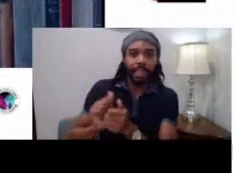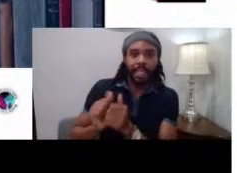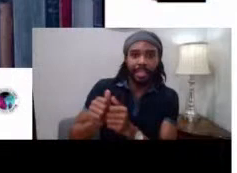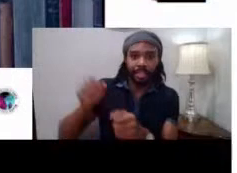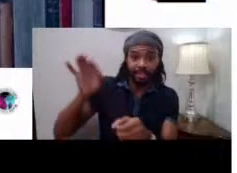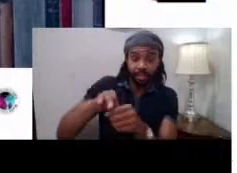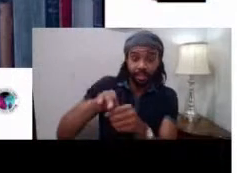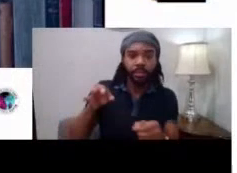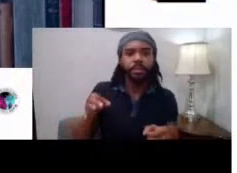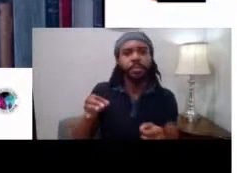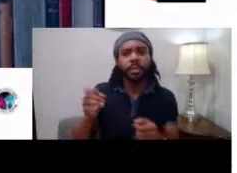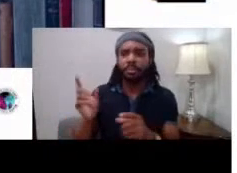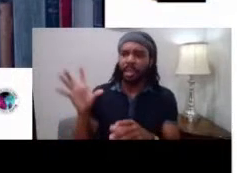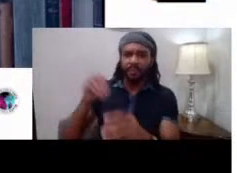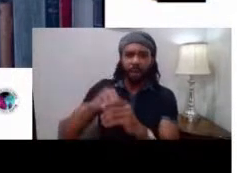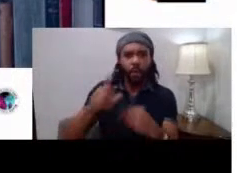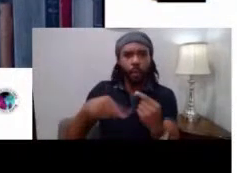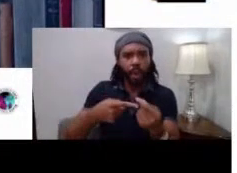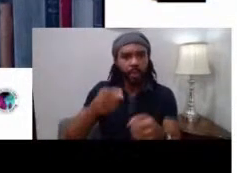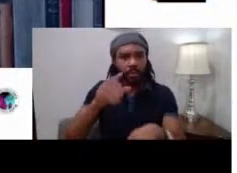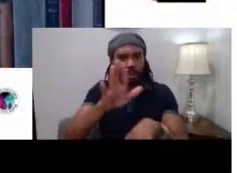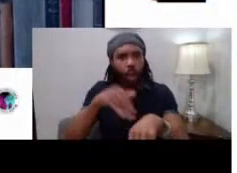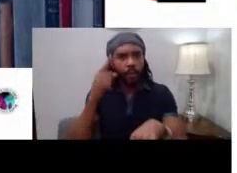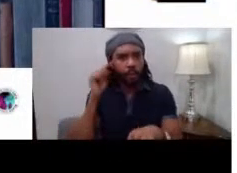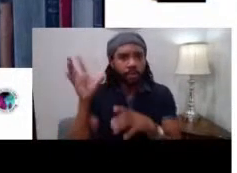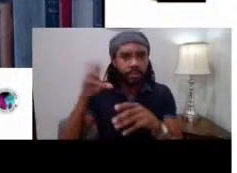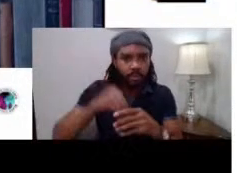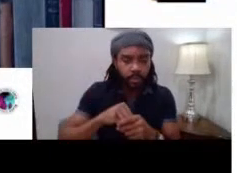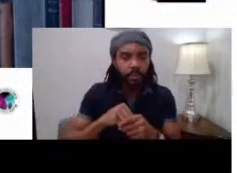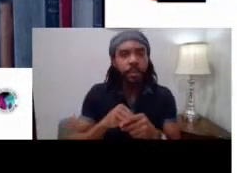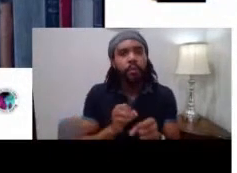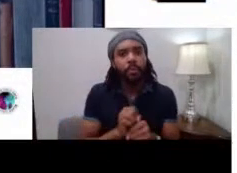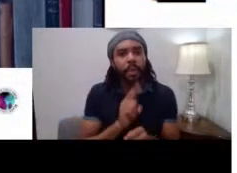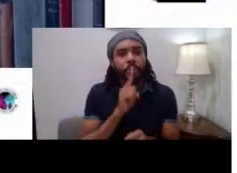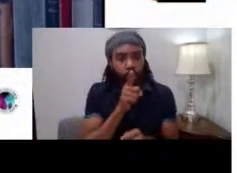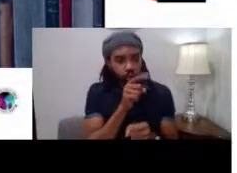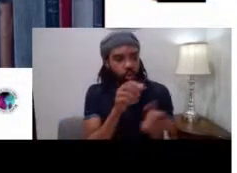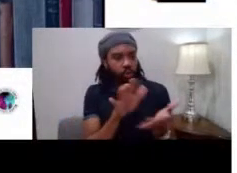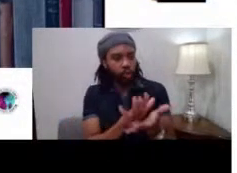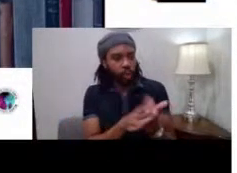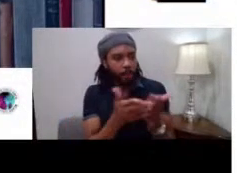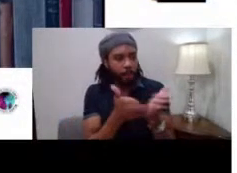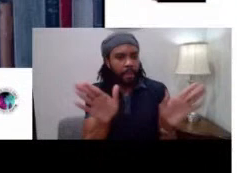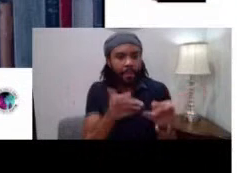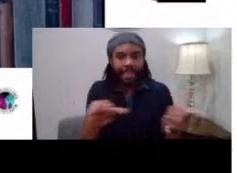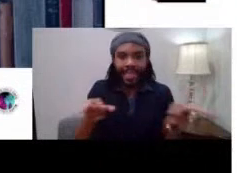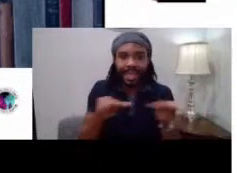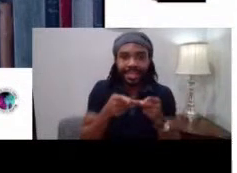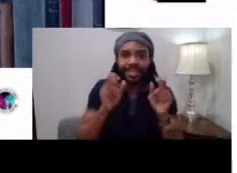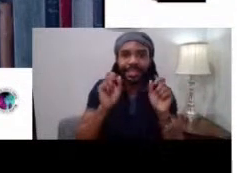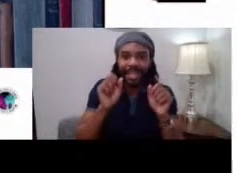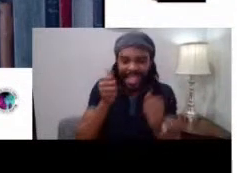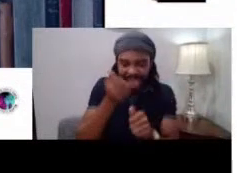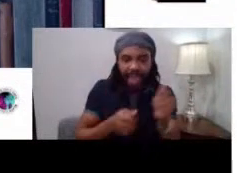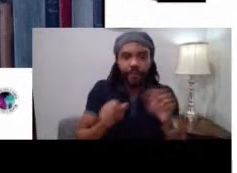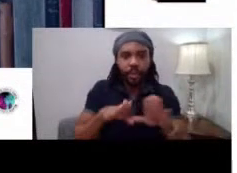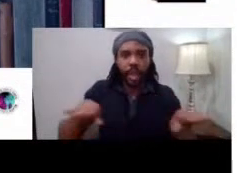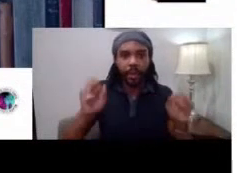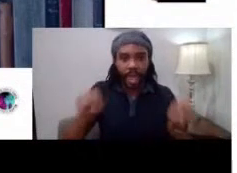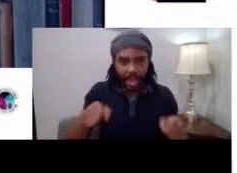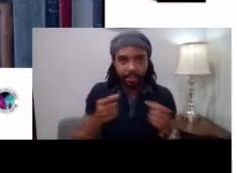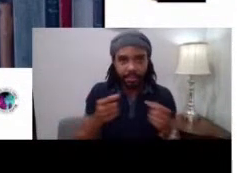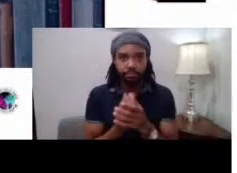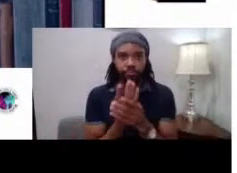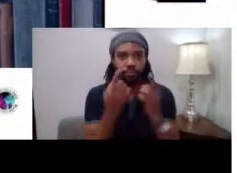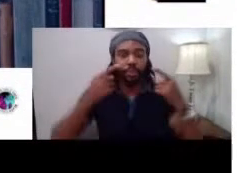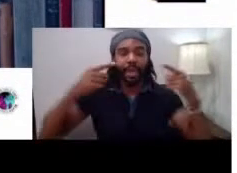our public schools remain places where every child can thrive. To learn more about the challenges that children and families